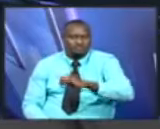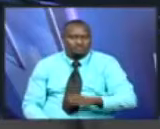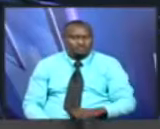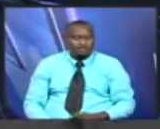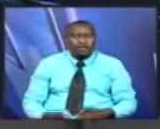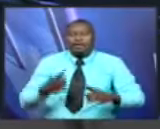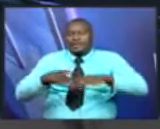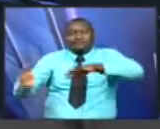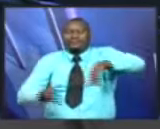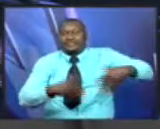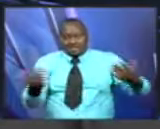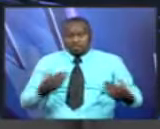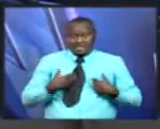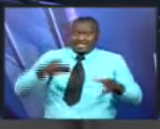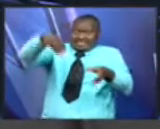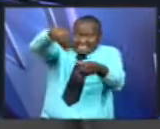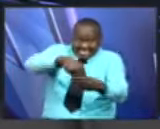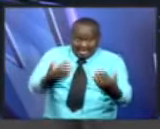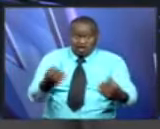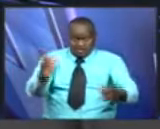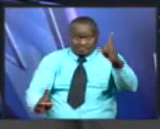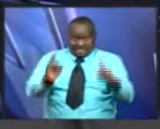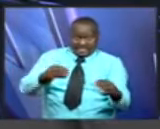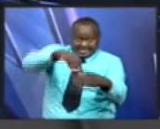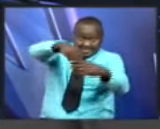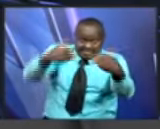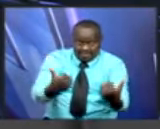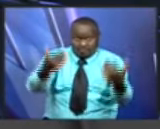But finally, since I am in this debate, I'm debating.